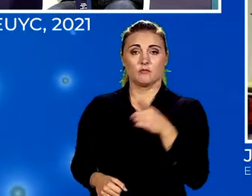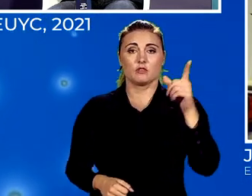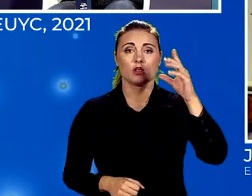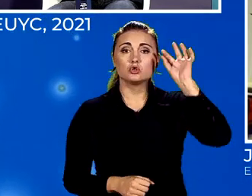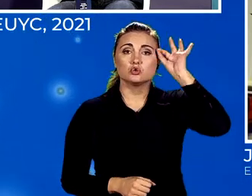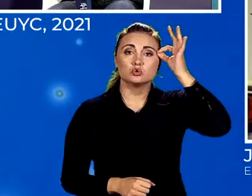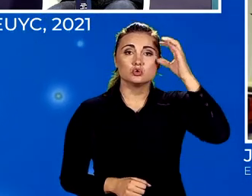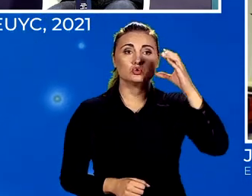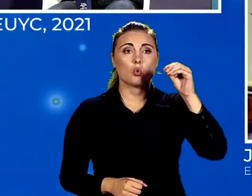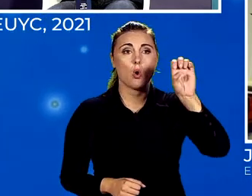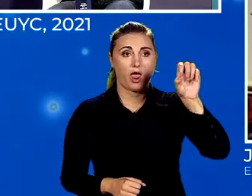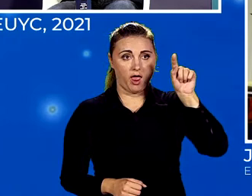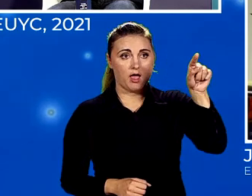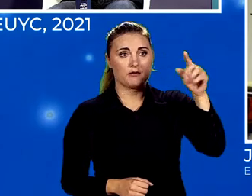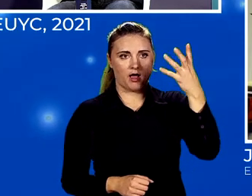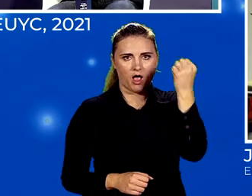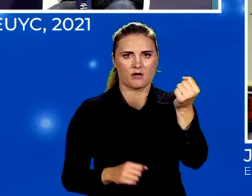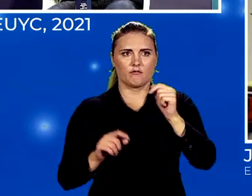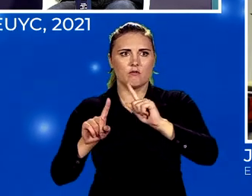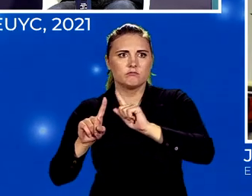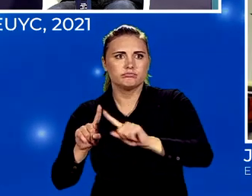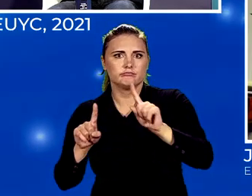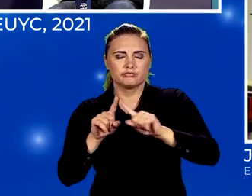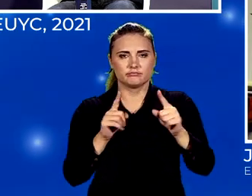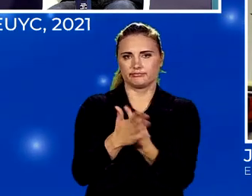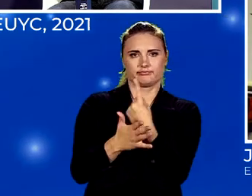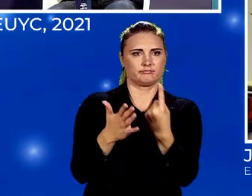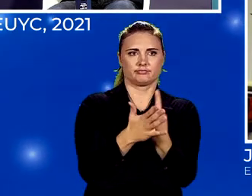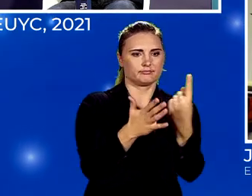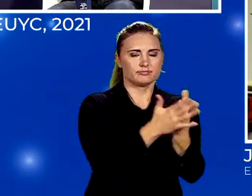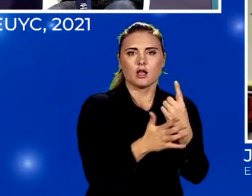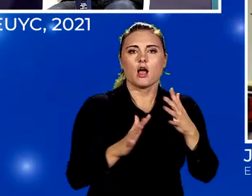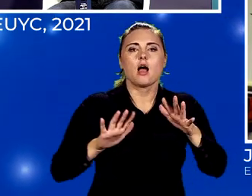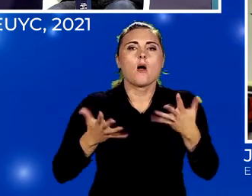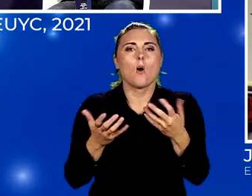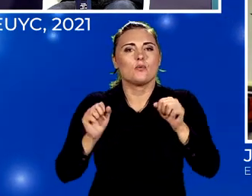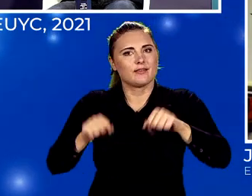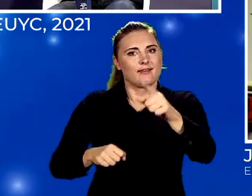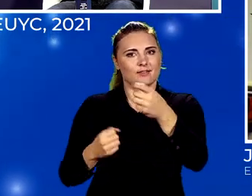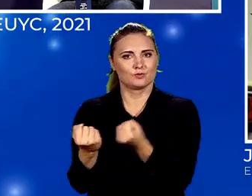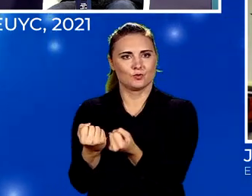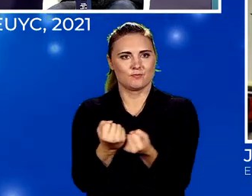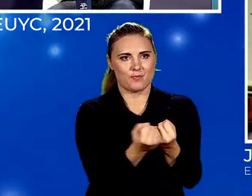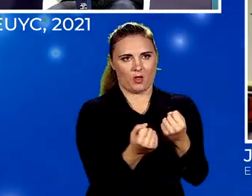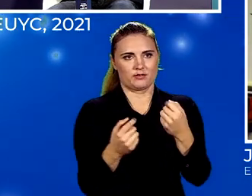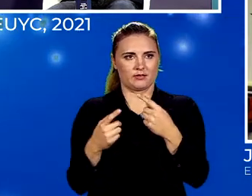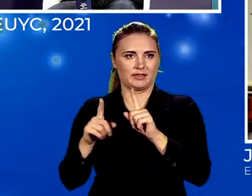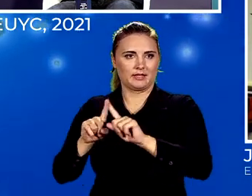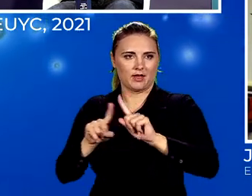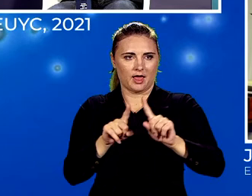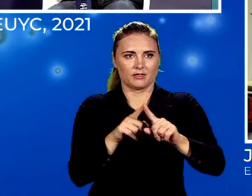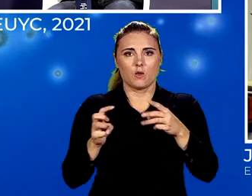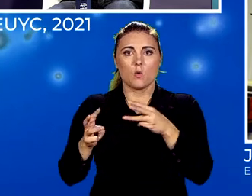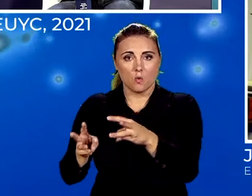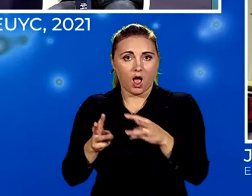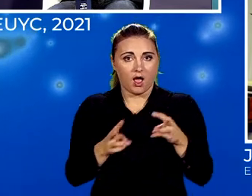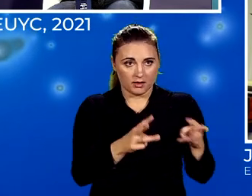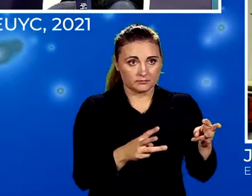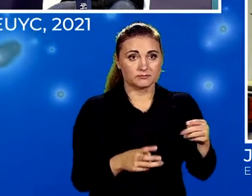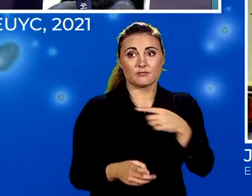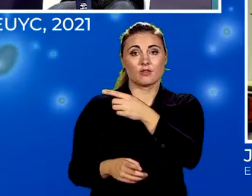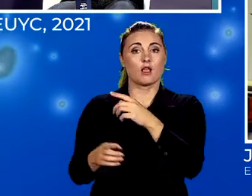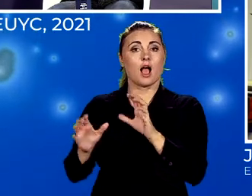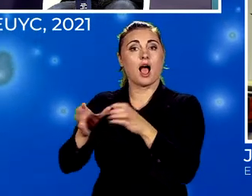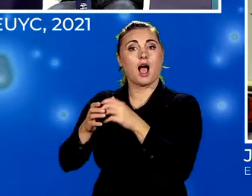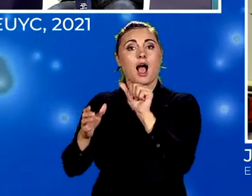different approaches or different possibilities for supported projects so that the national agencies could allow